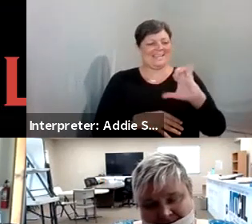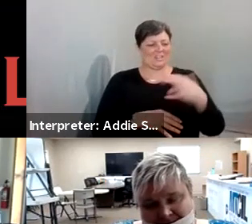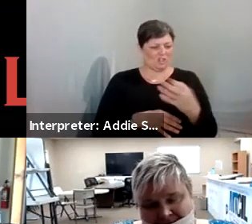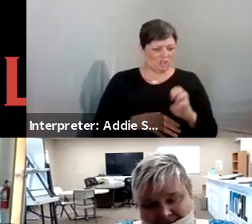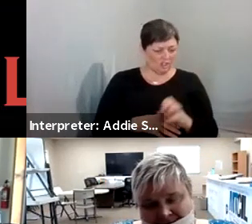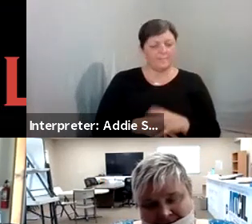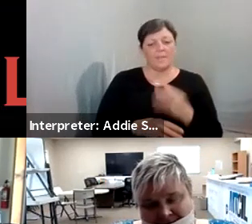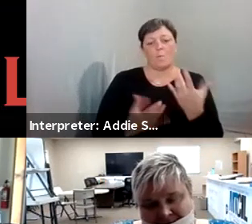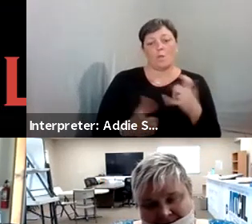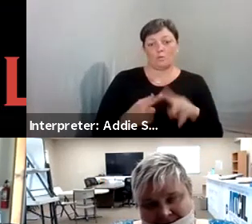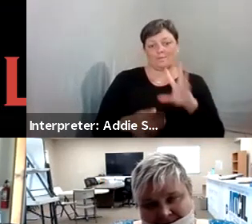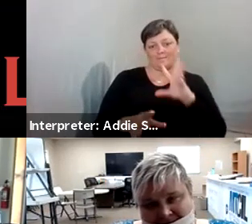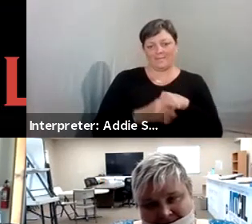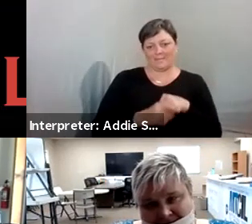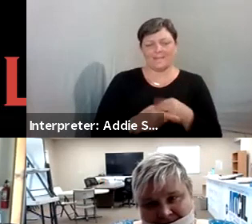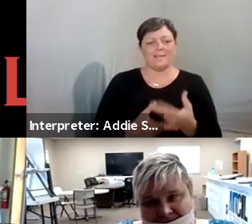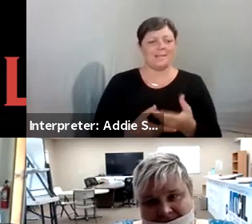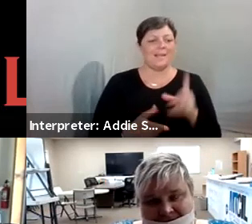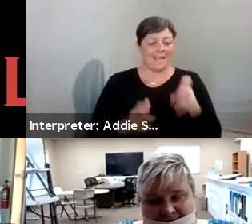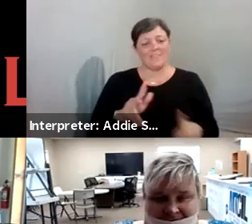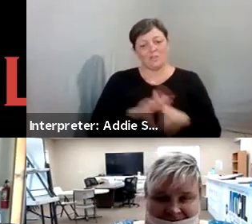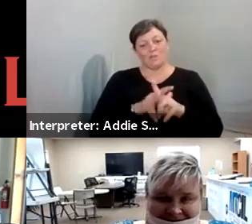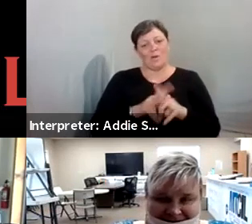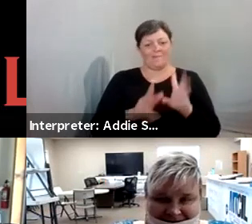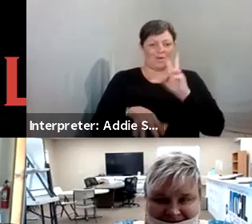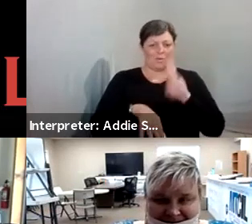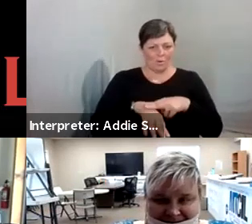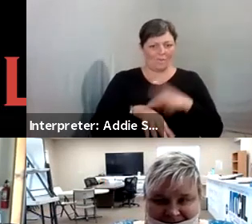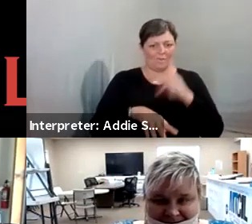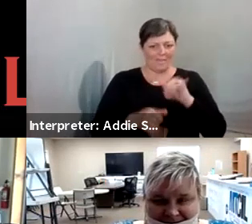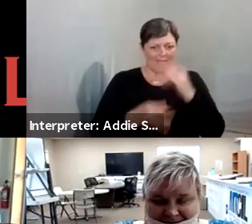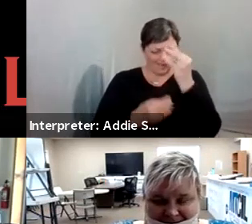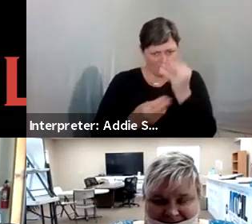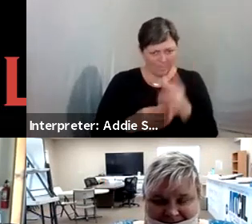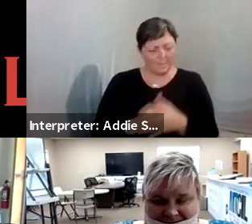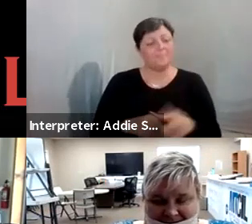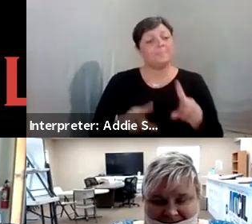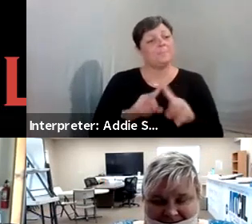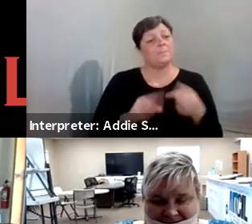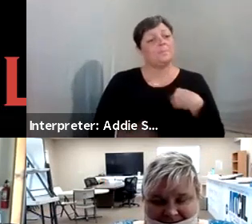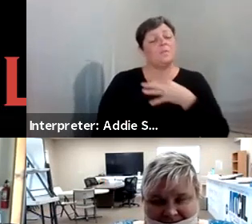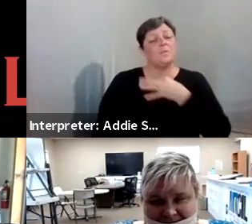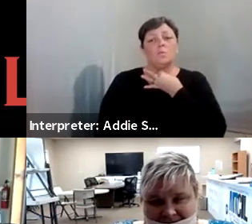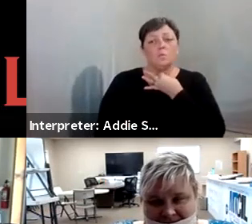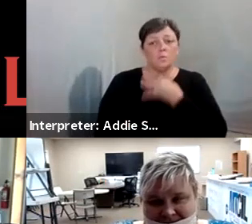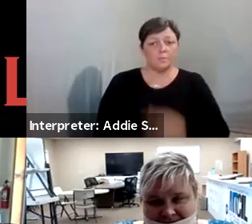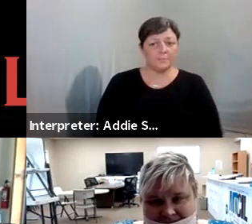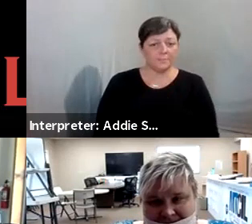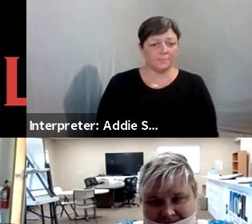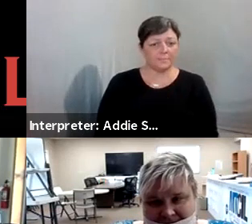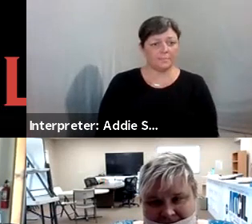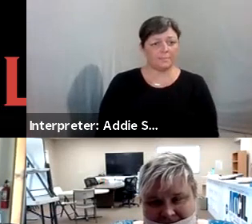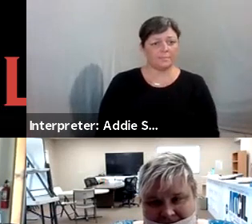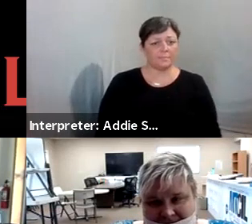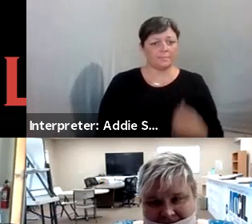engage. They have to show up, of course, to share those in for that information. But I'm curious, I think